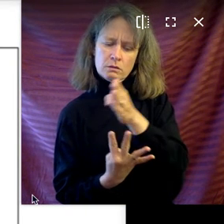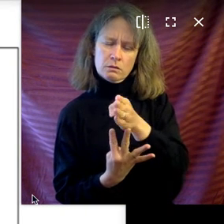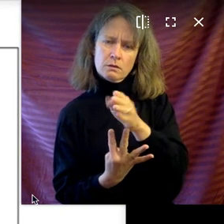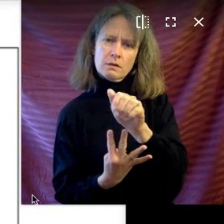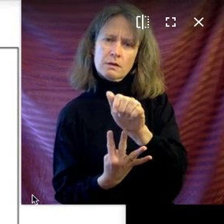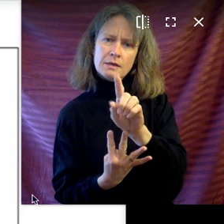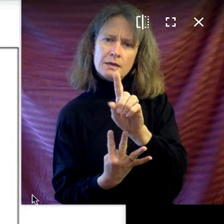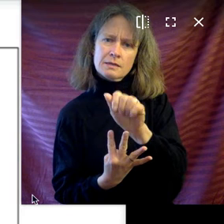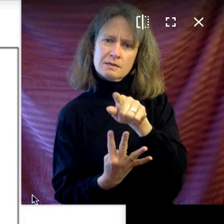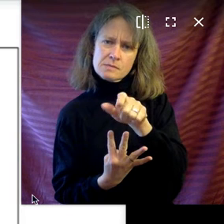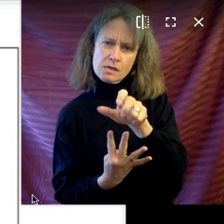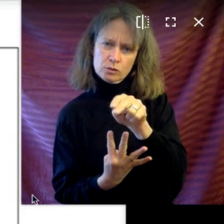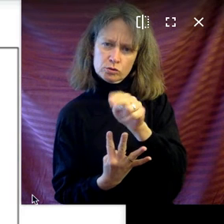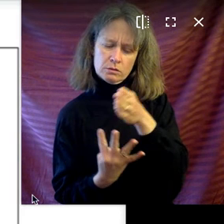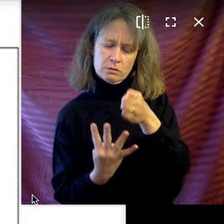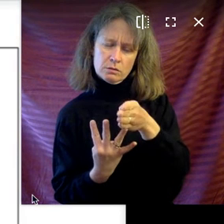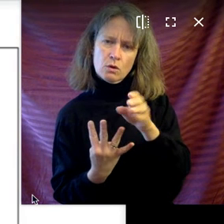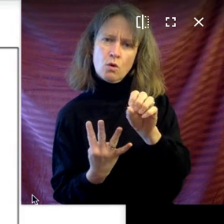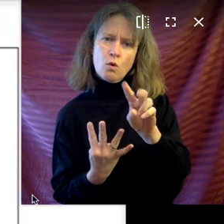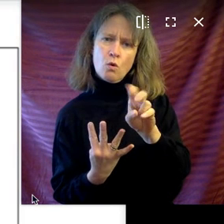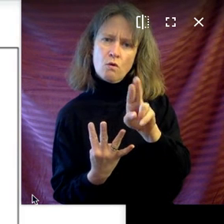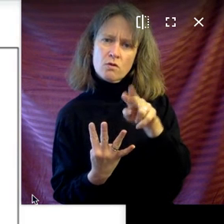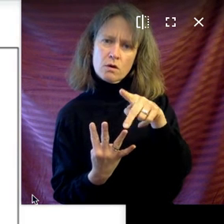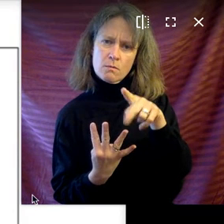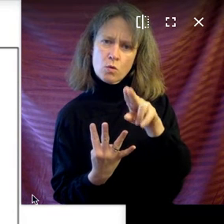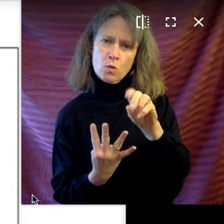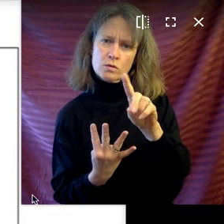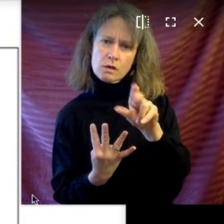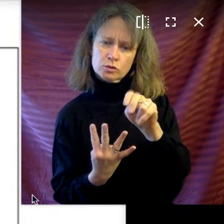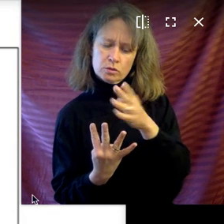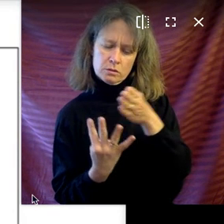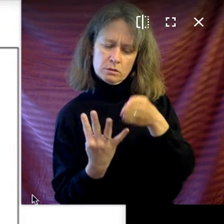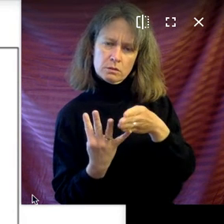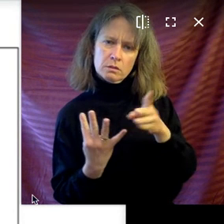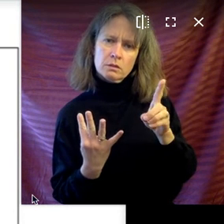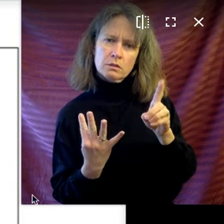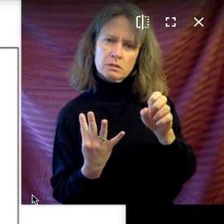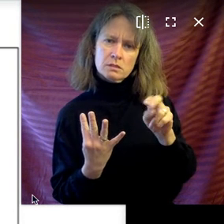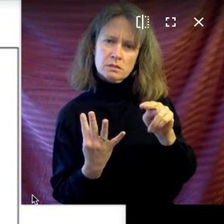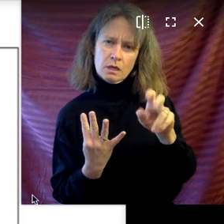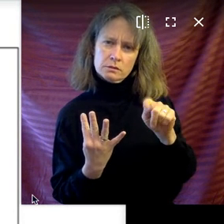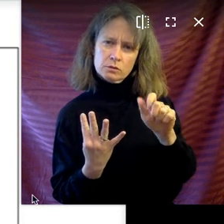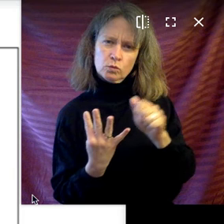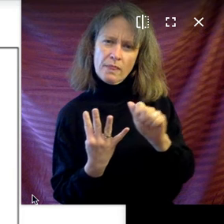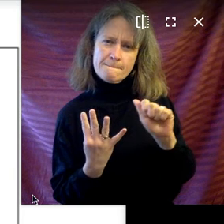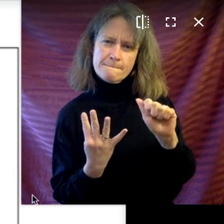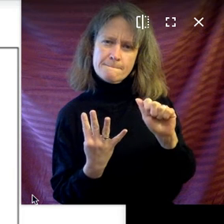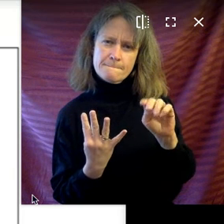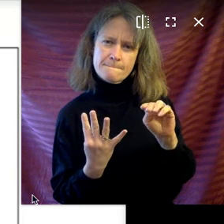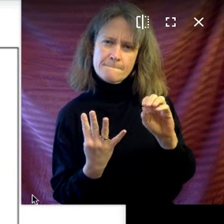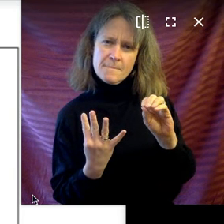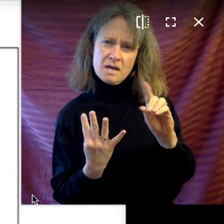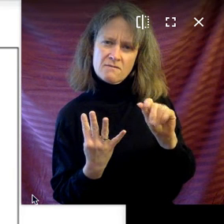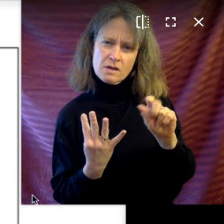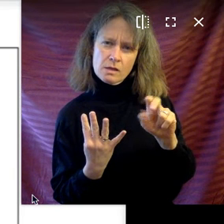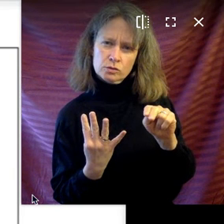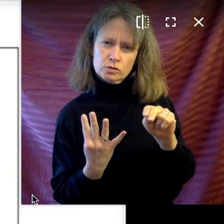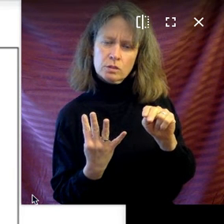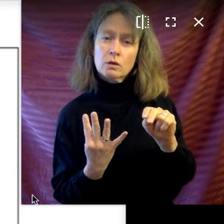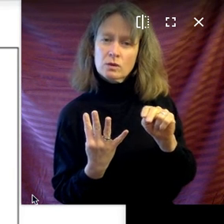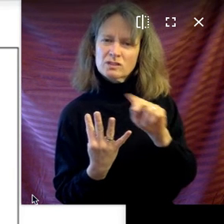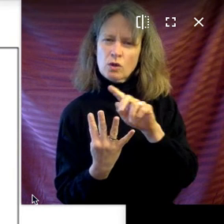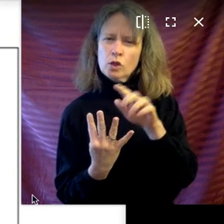overproduction, descent with modification. The second thing you're going to do is choose an animal or a